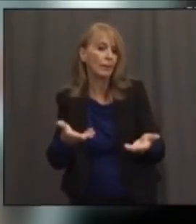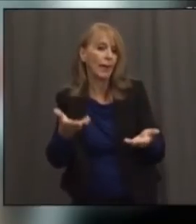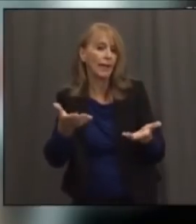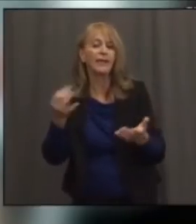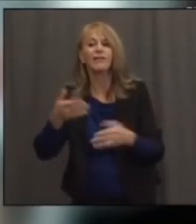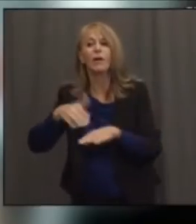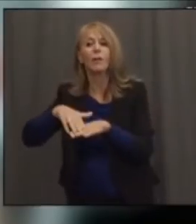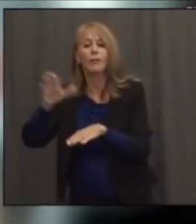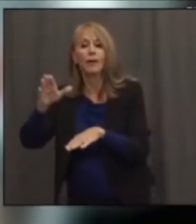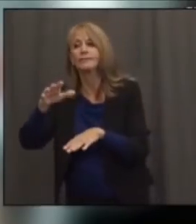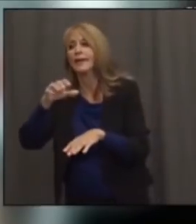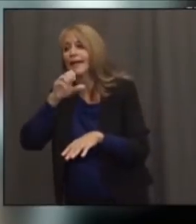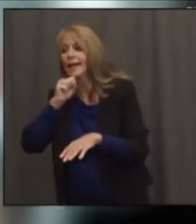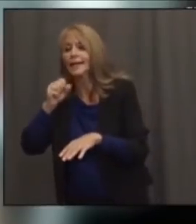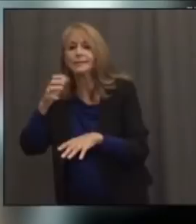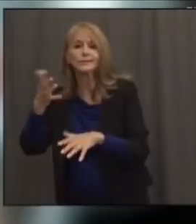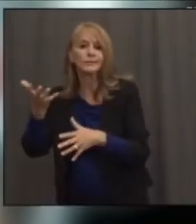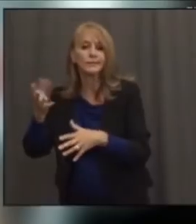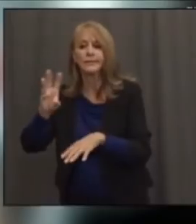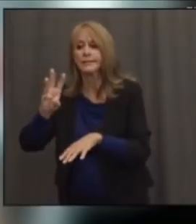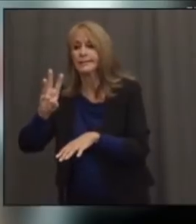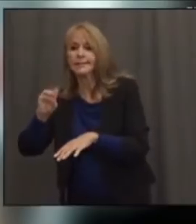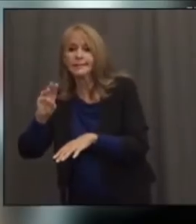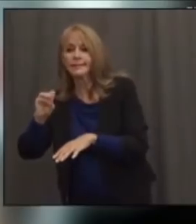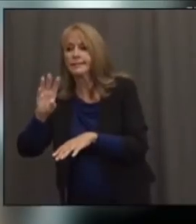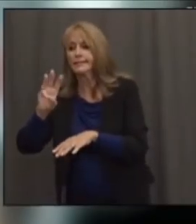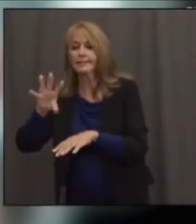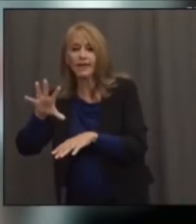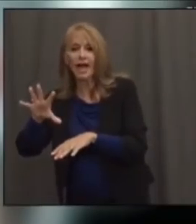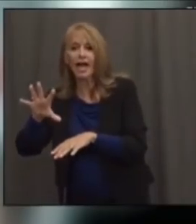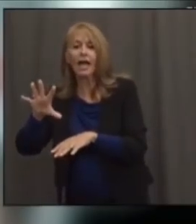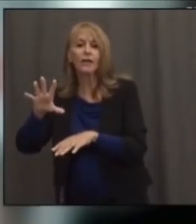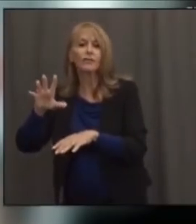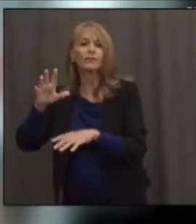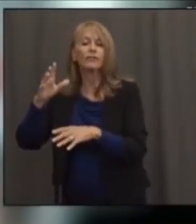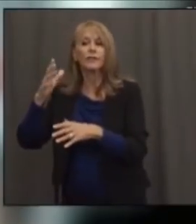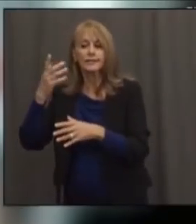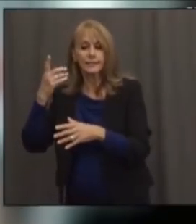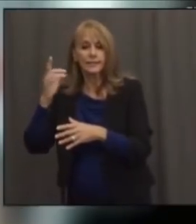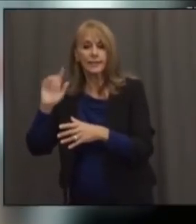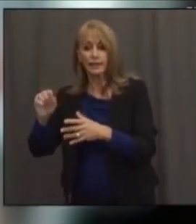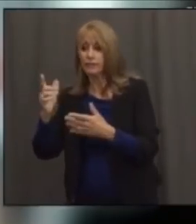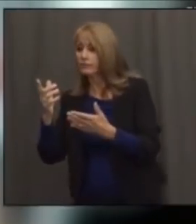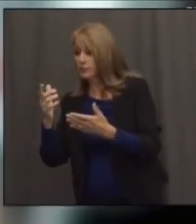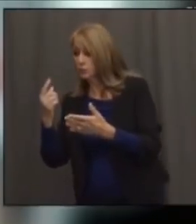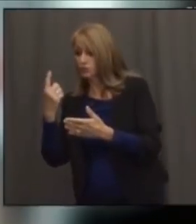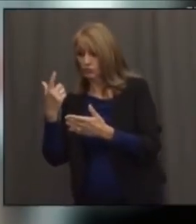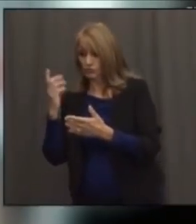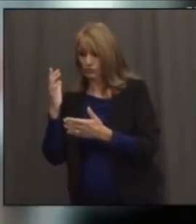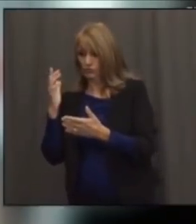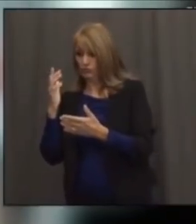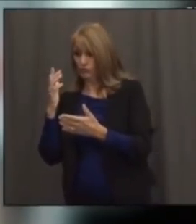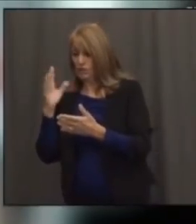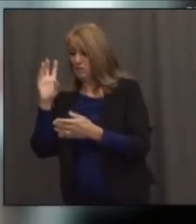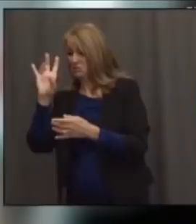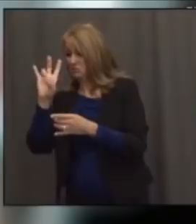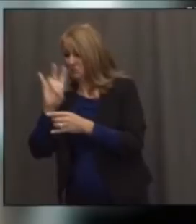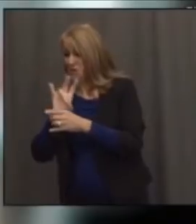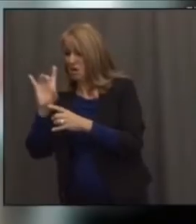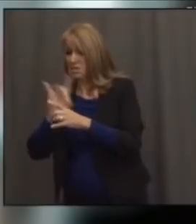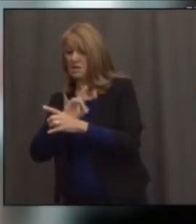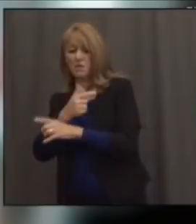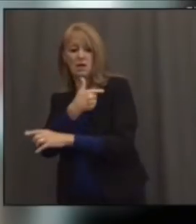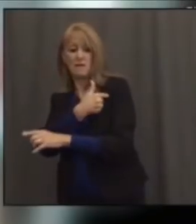those above a certain age, pick your age, maybe 65, who are more than a certain number of months out from completing their initial